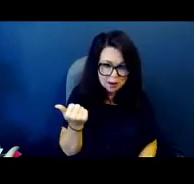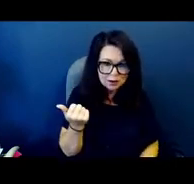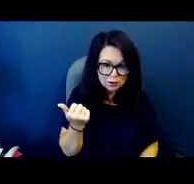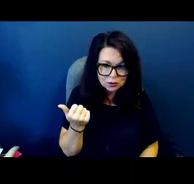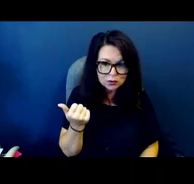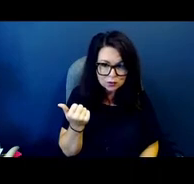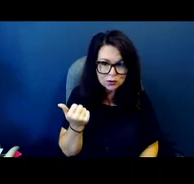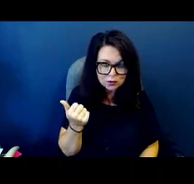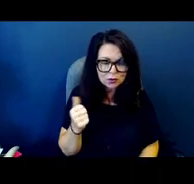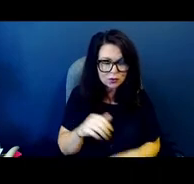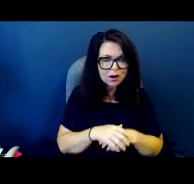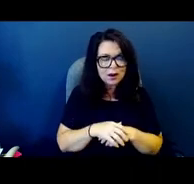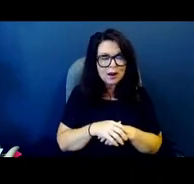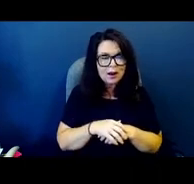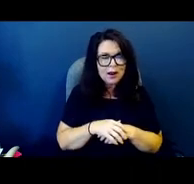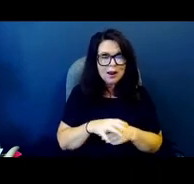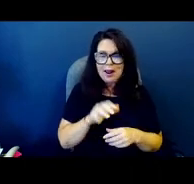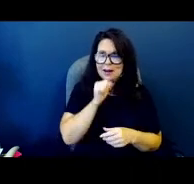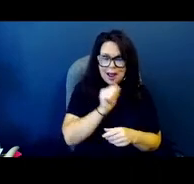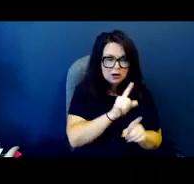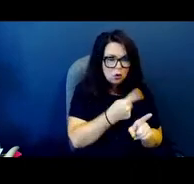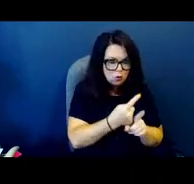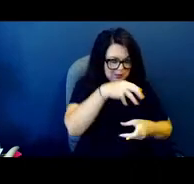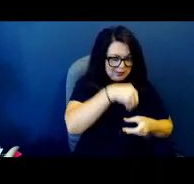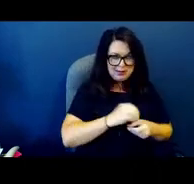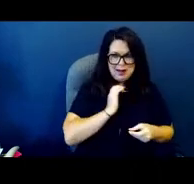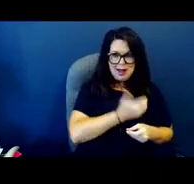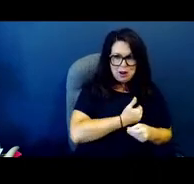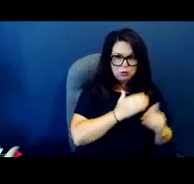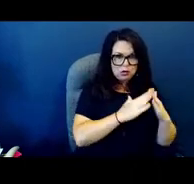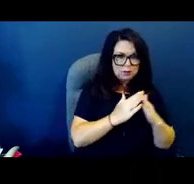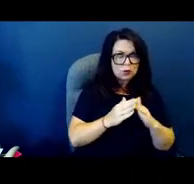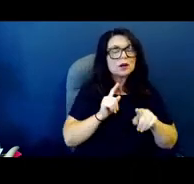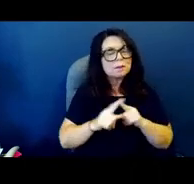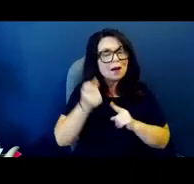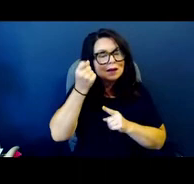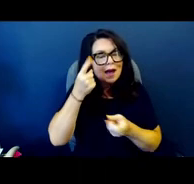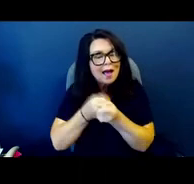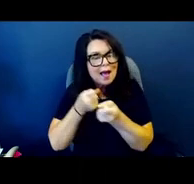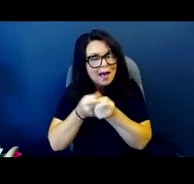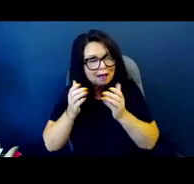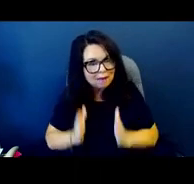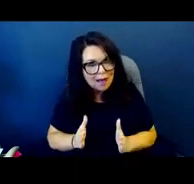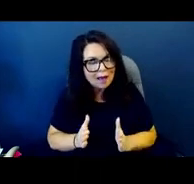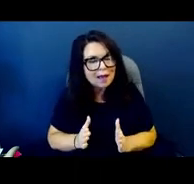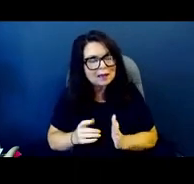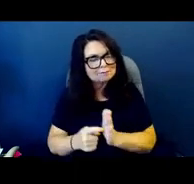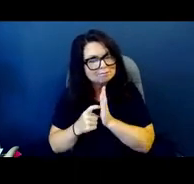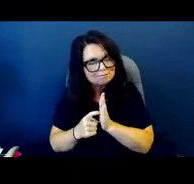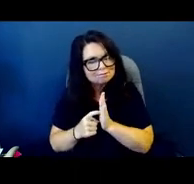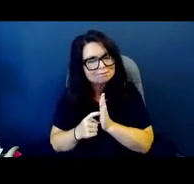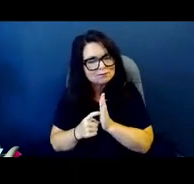disabled community, but beyond that, allies have to do better at supporting those who